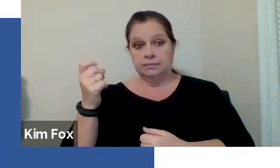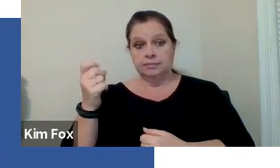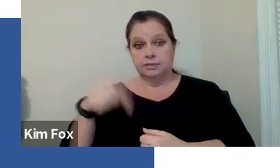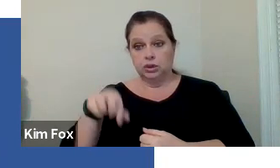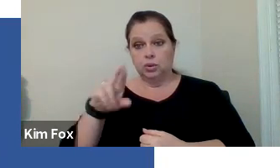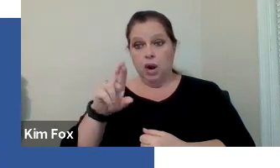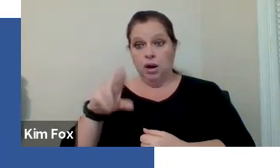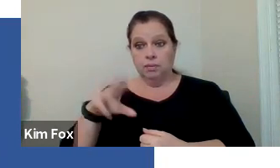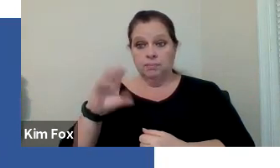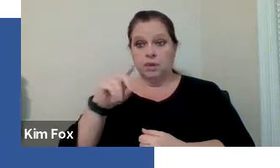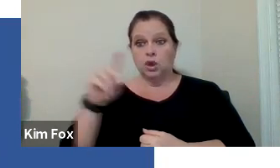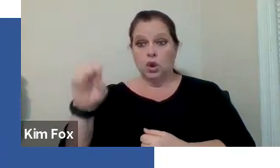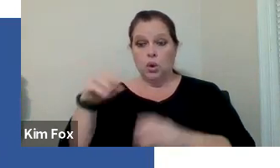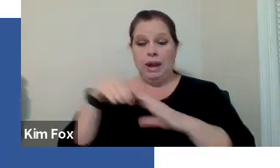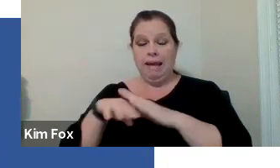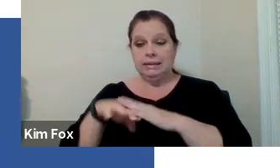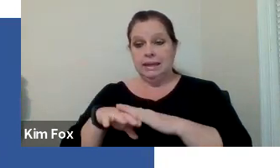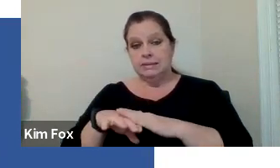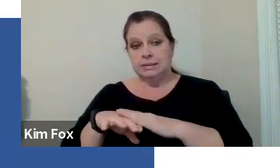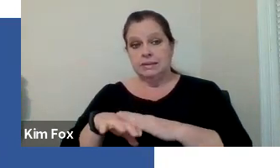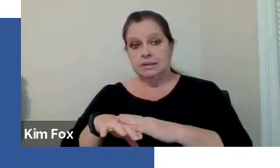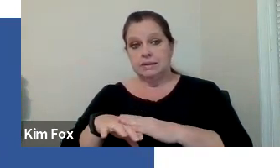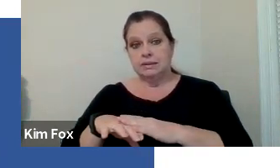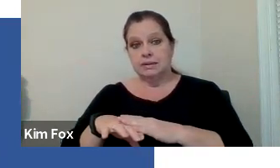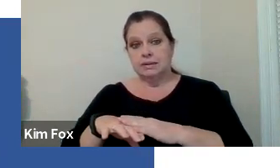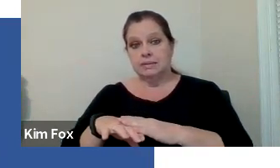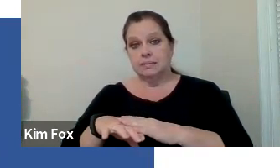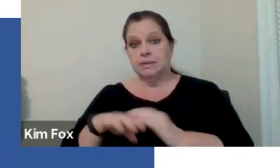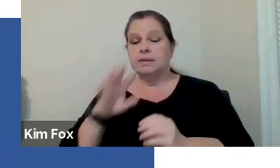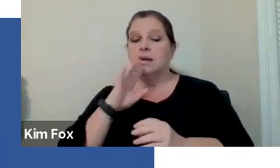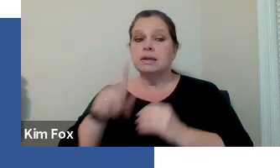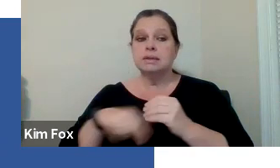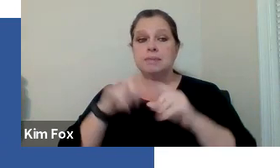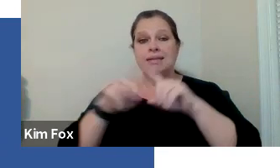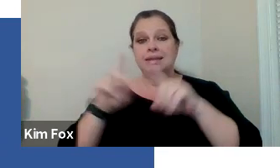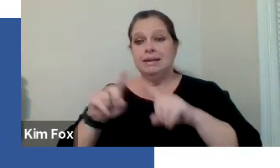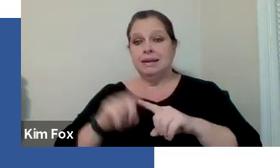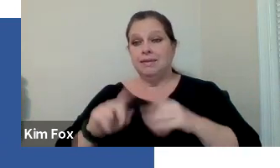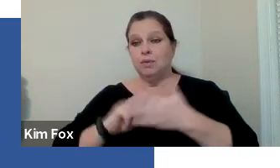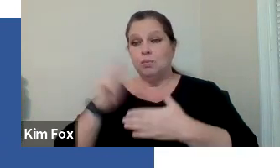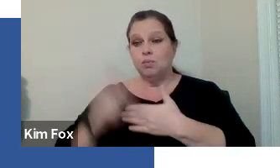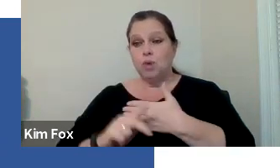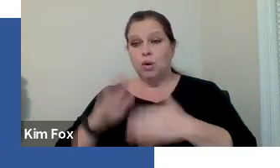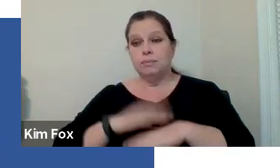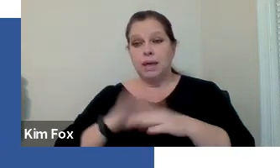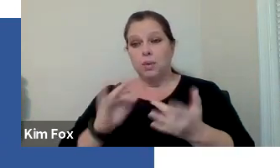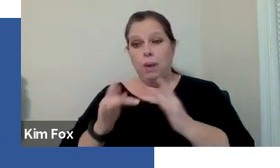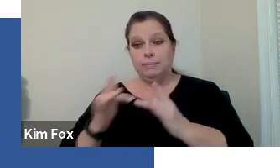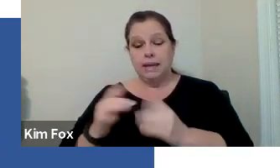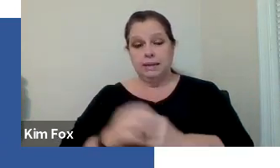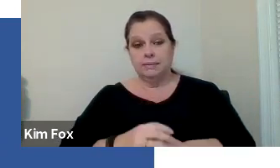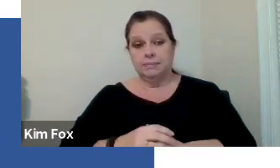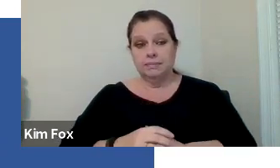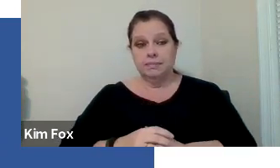QR code to access, as it mentions all of these programs on their website. They